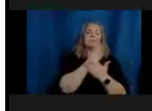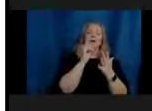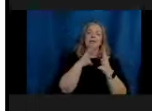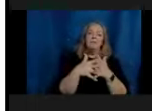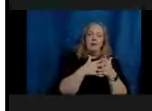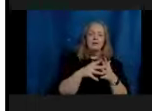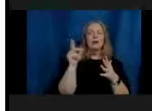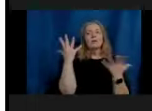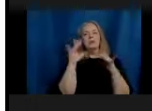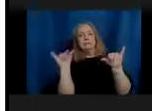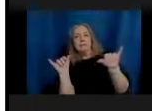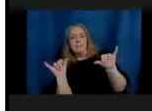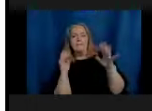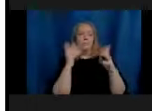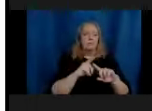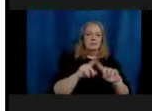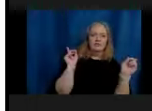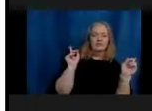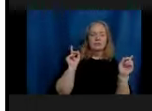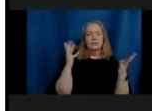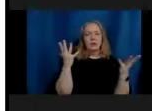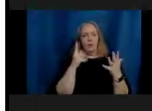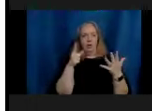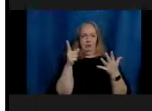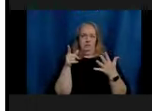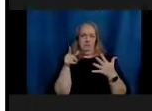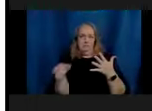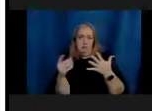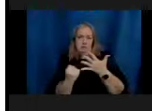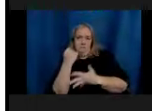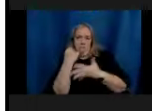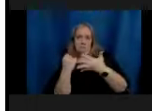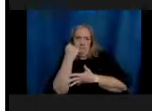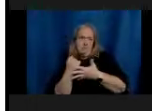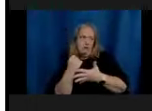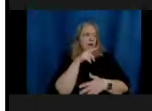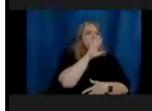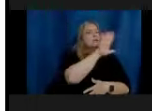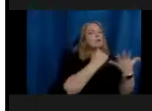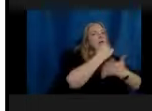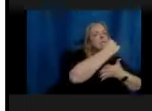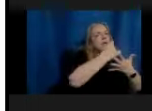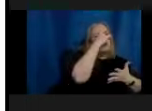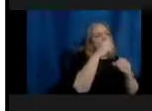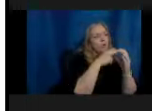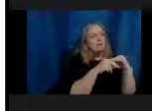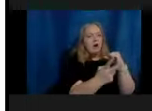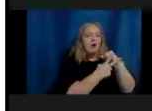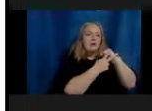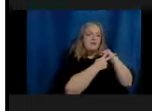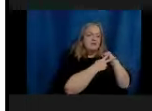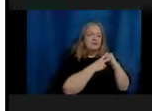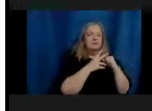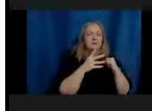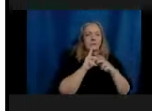similarities, what's being deemed more important to be archived here versus where I'm from. What kind of mysteries would I find? I love a